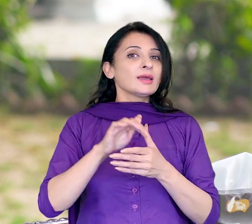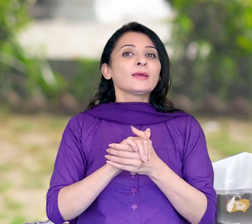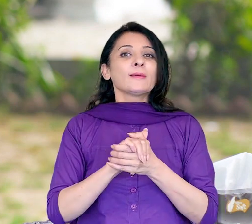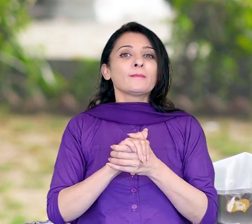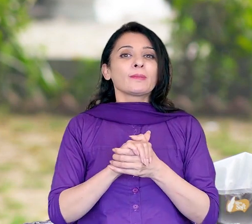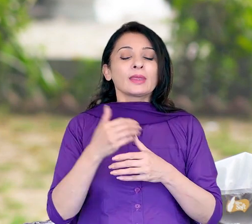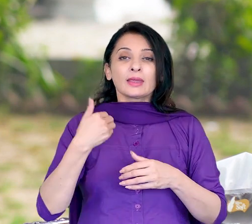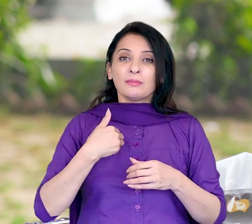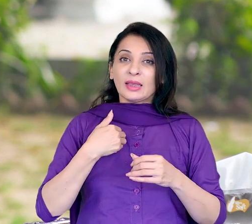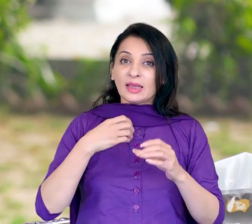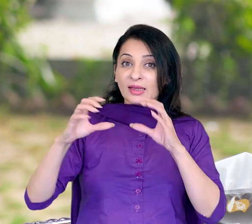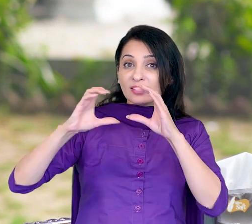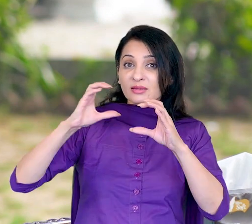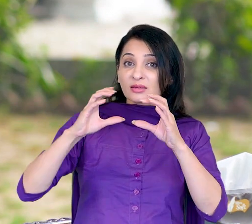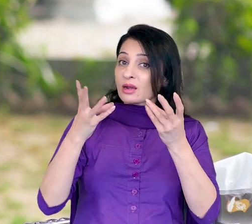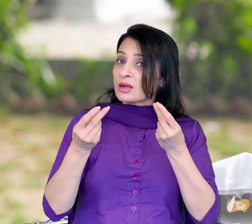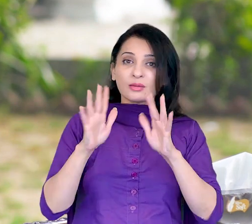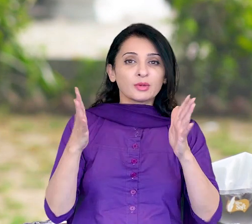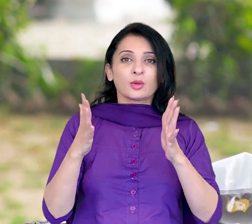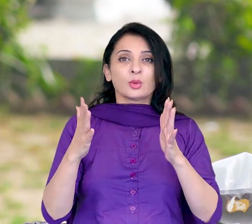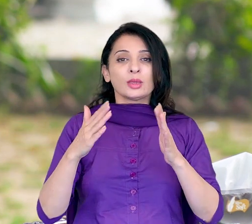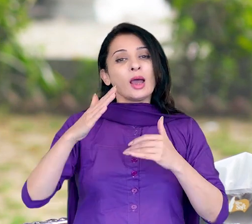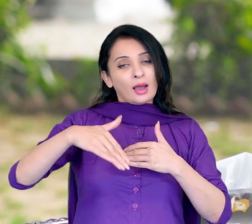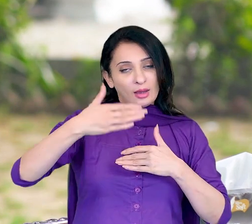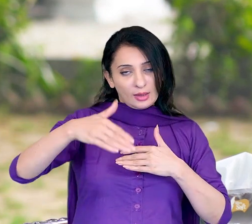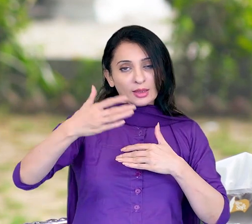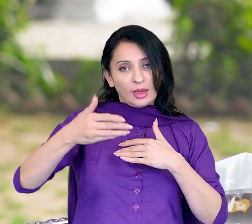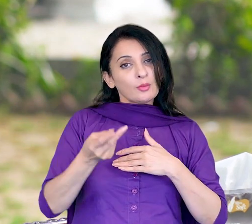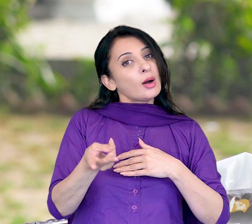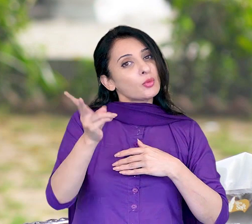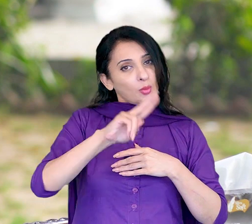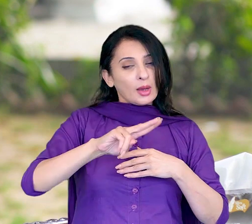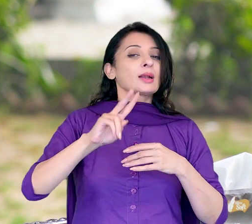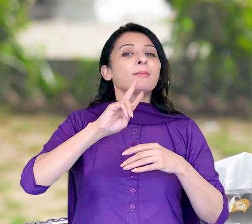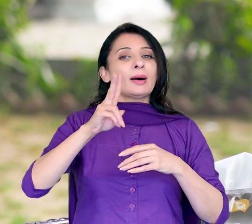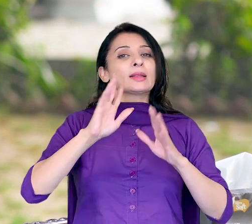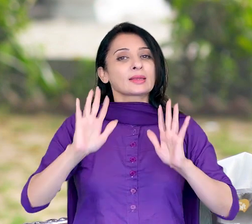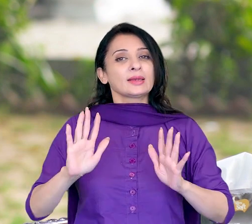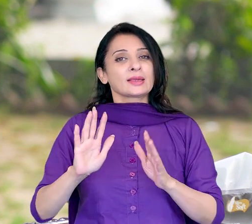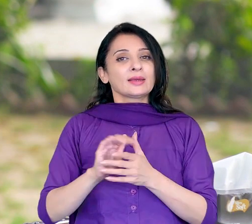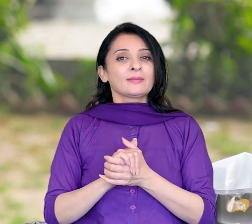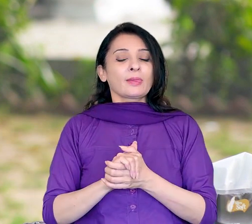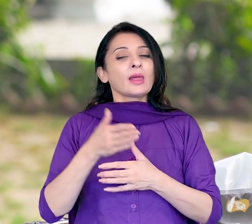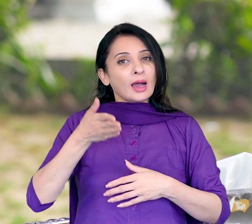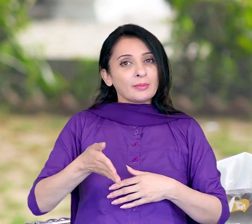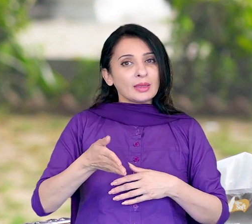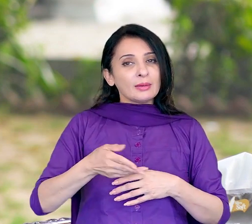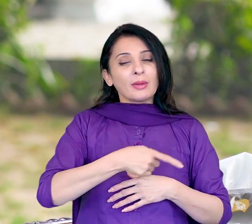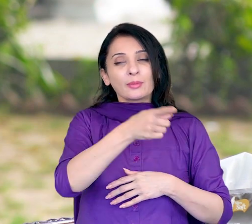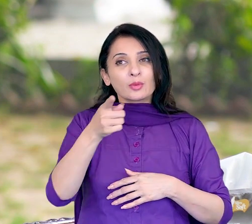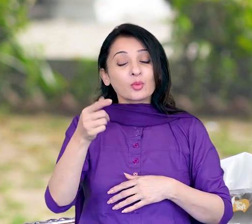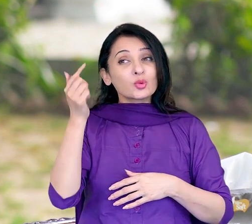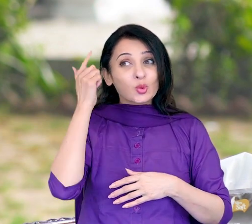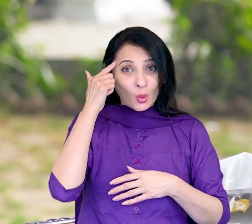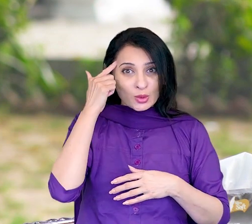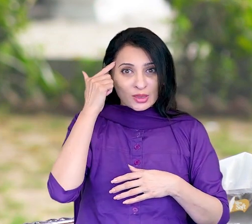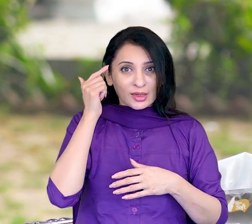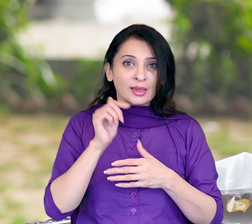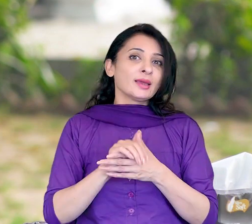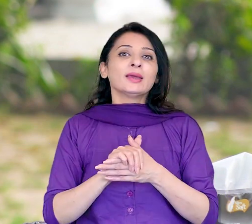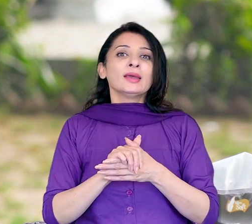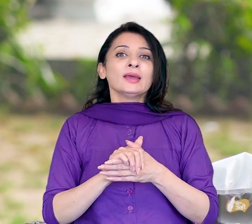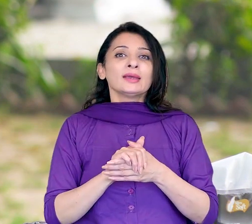end of my discussion. Maybe we will talk again, but for now, I will leave you with the thought that